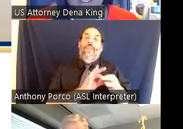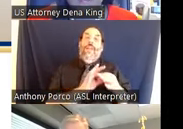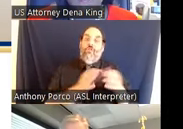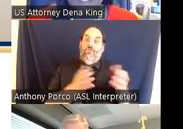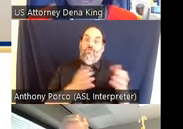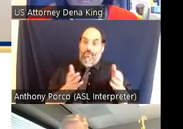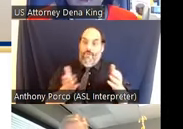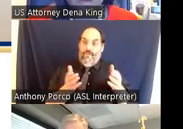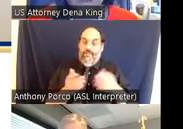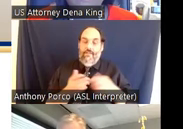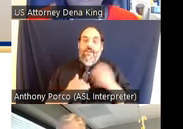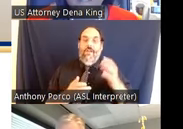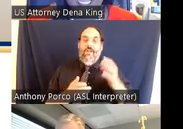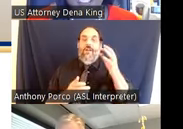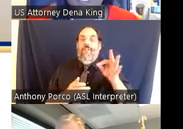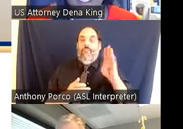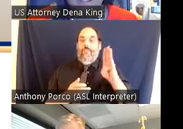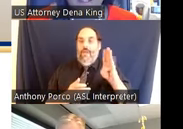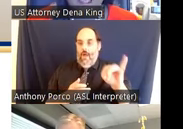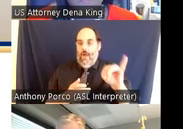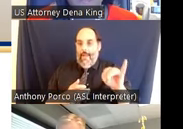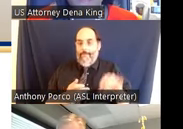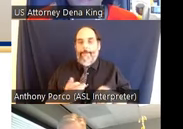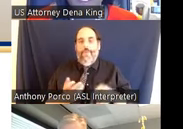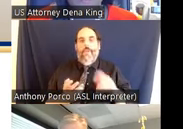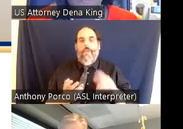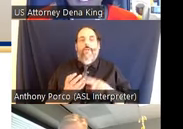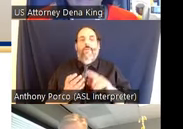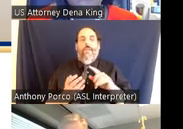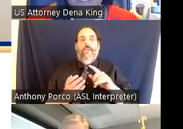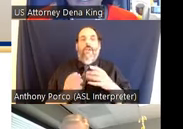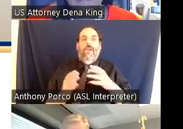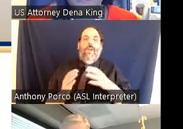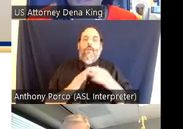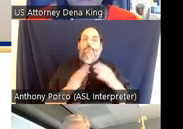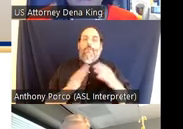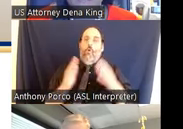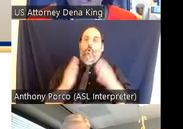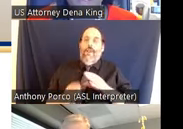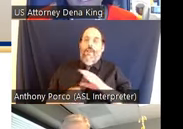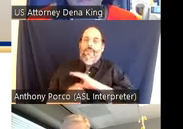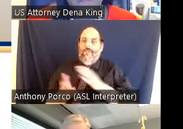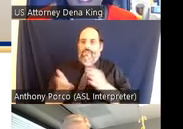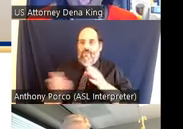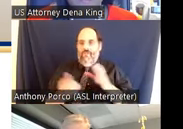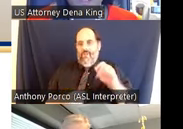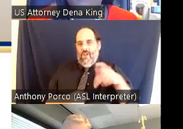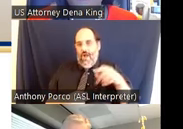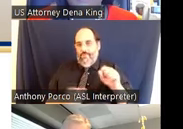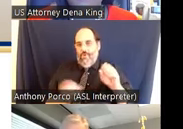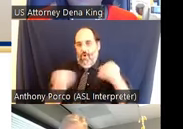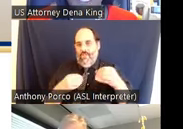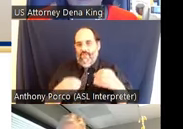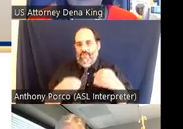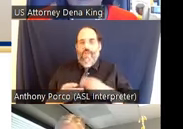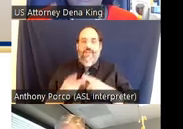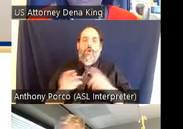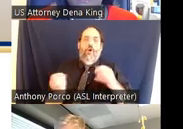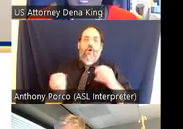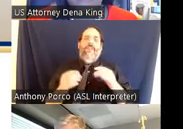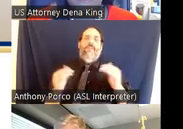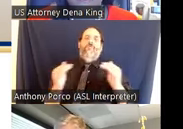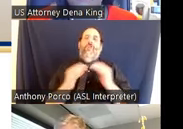Service, the Federal Bureau of Investigation, the Community-Oriented Policing Services Office, and the Office of